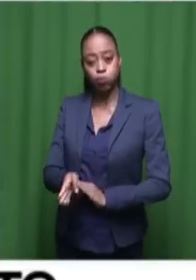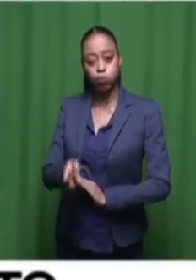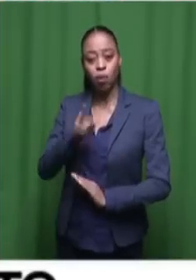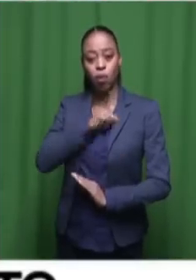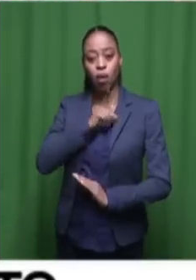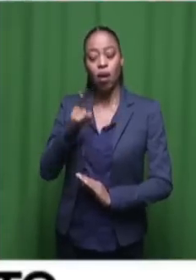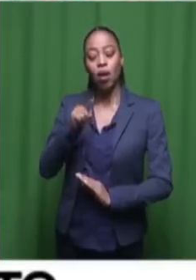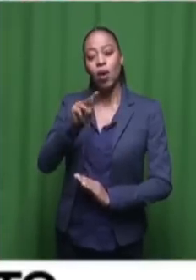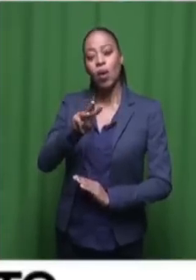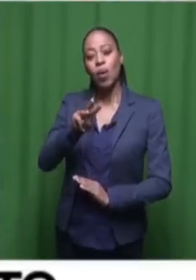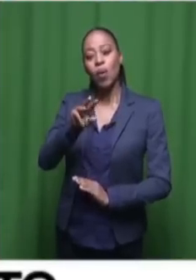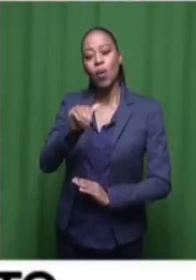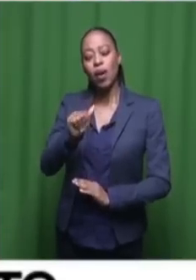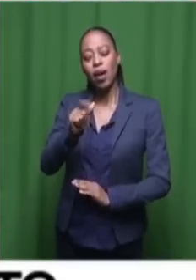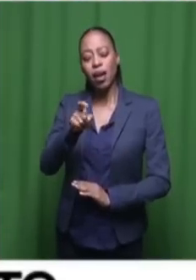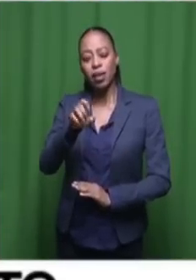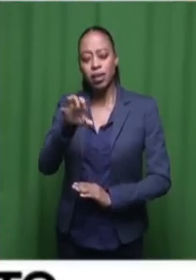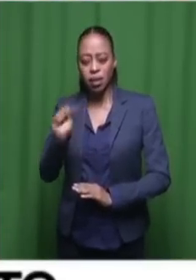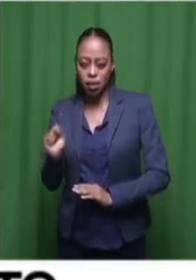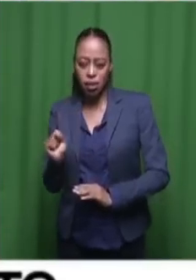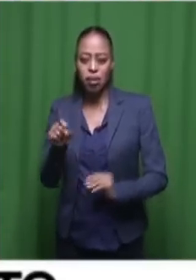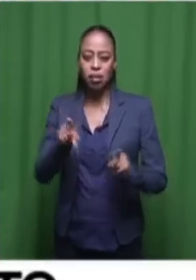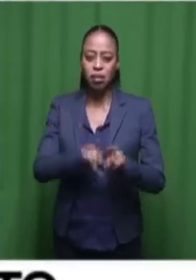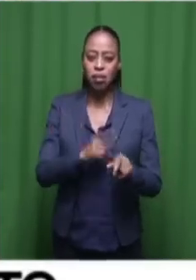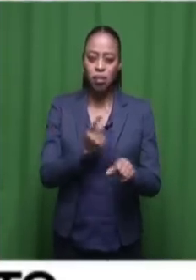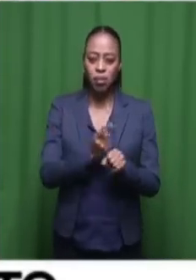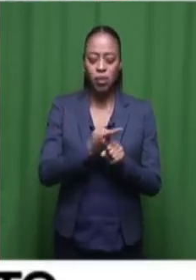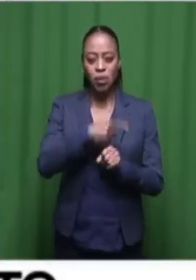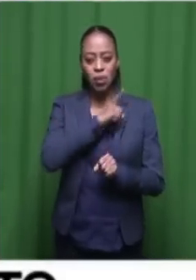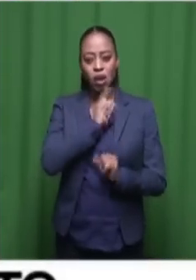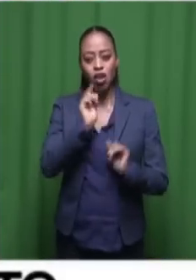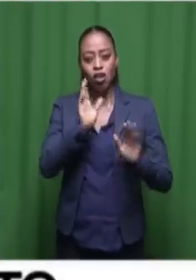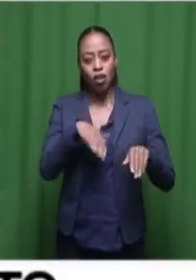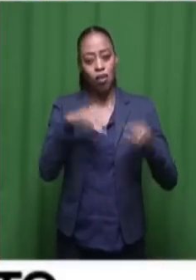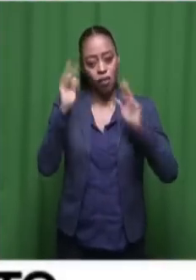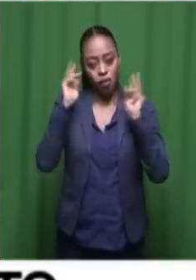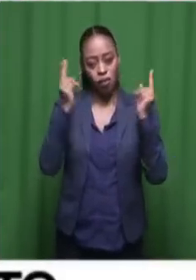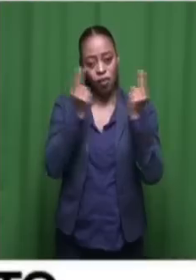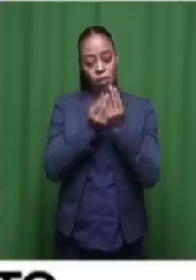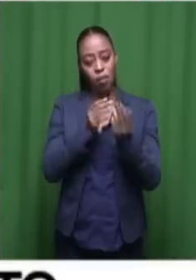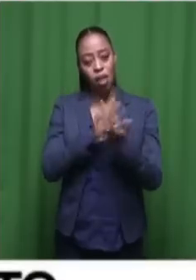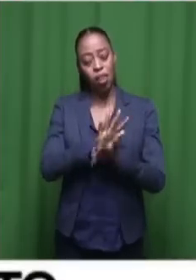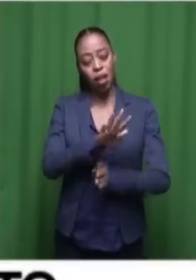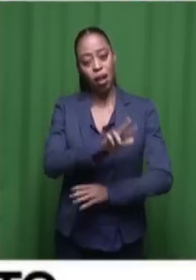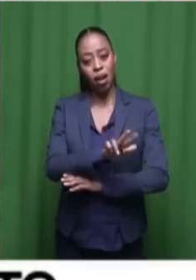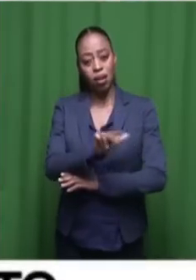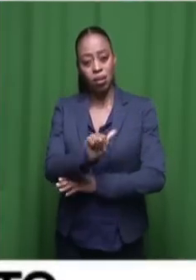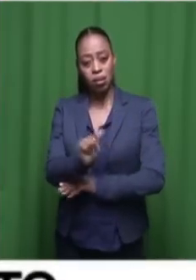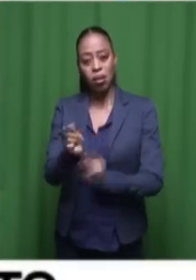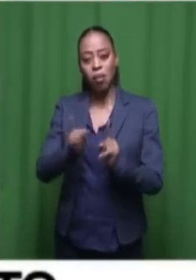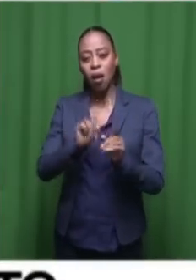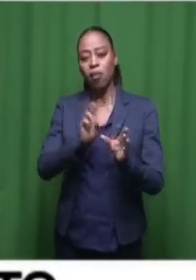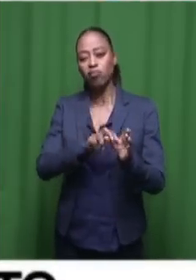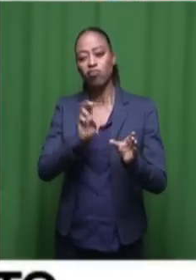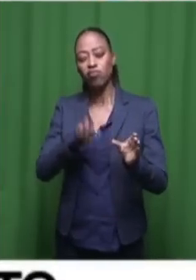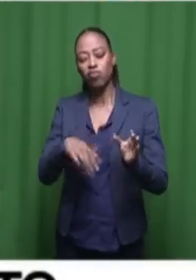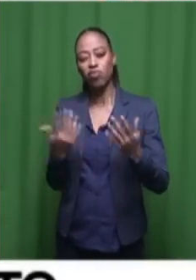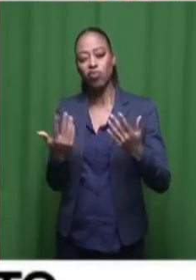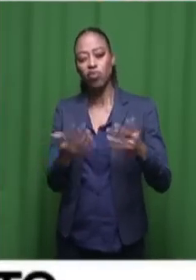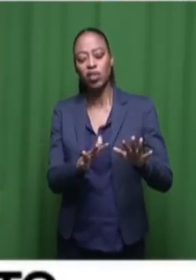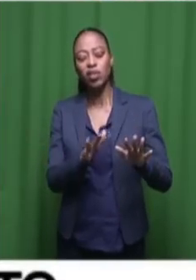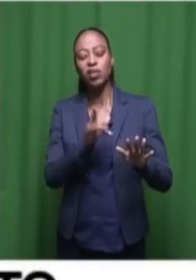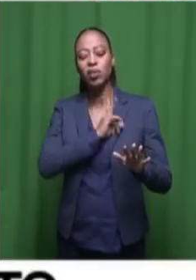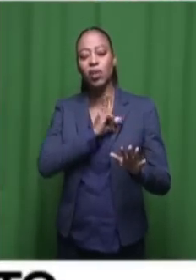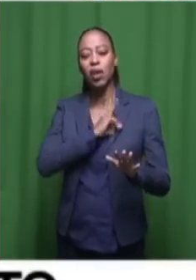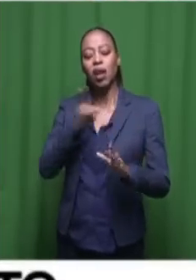Wessex. And Edward joined the Royal Marines after leaving university in 1986, but dropped out of the commando course